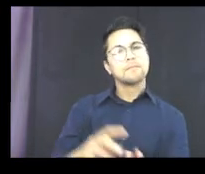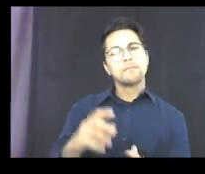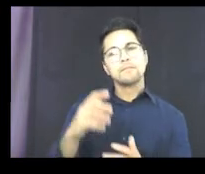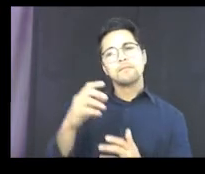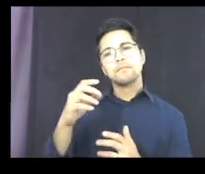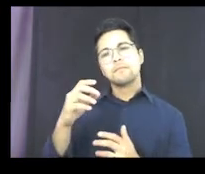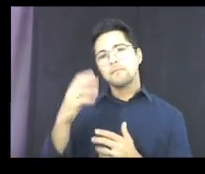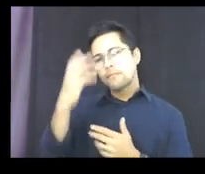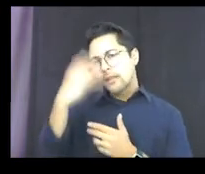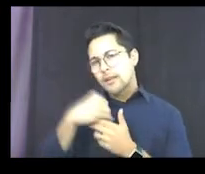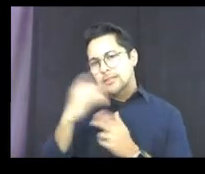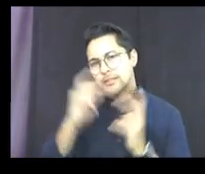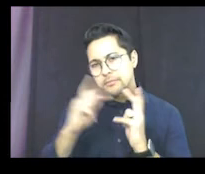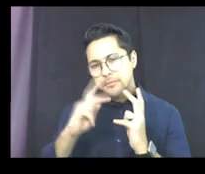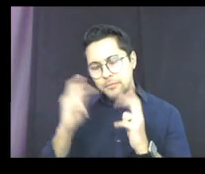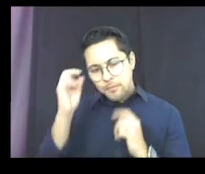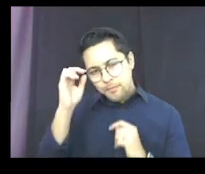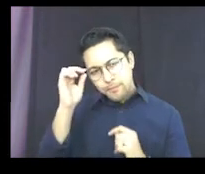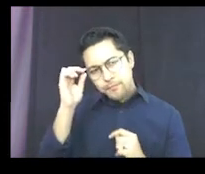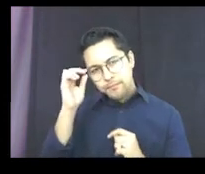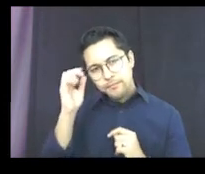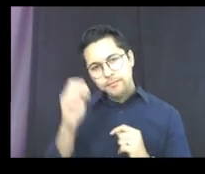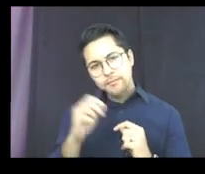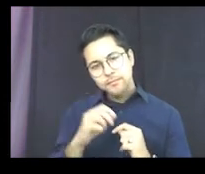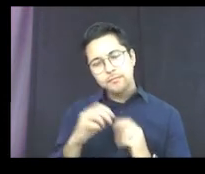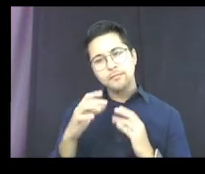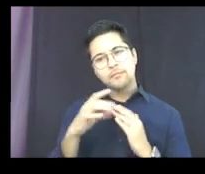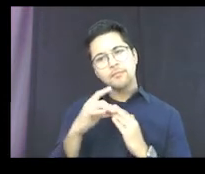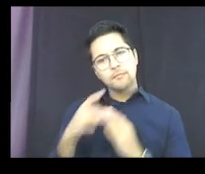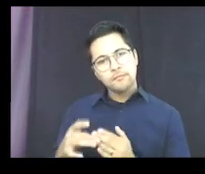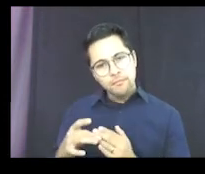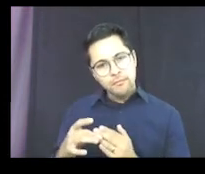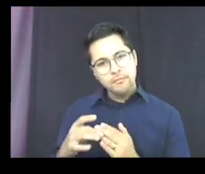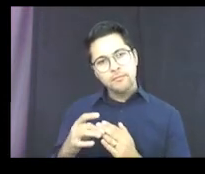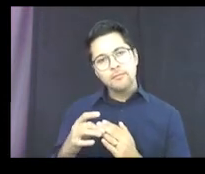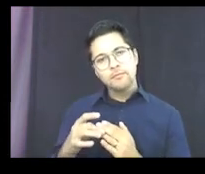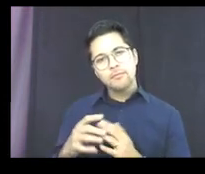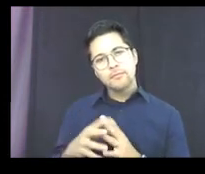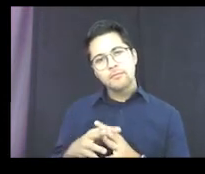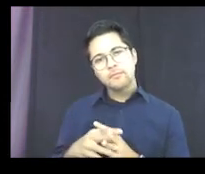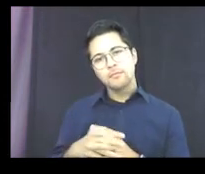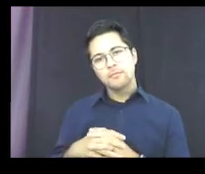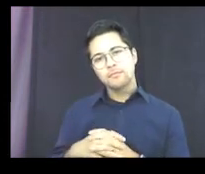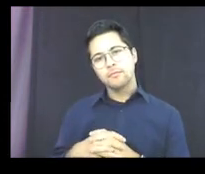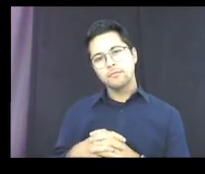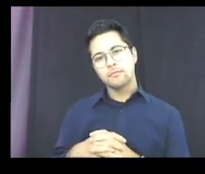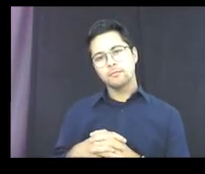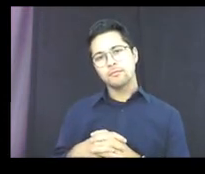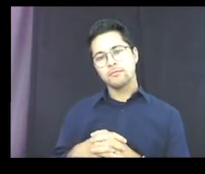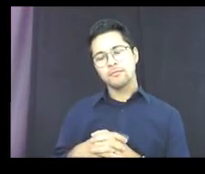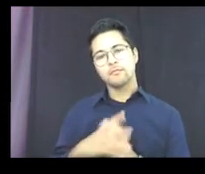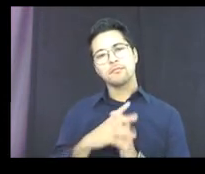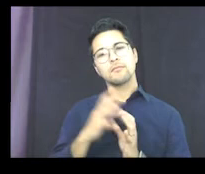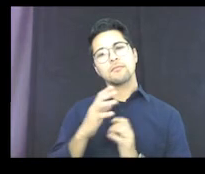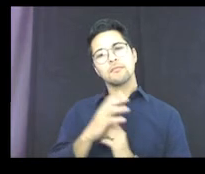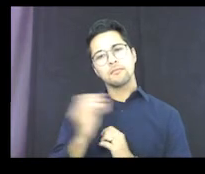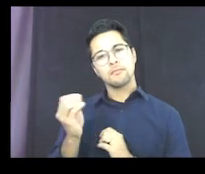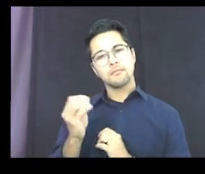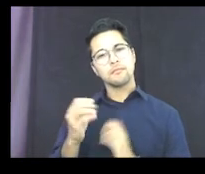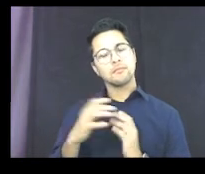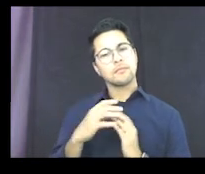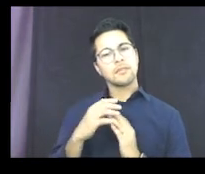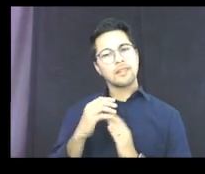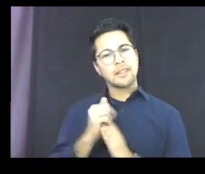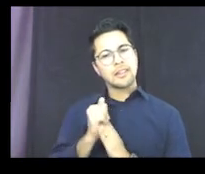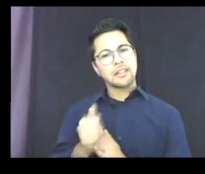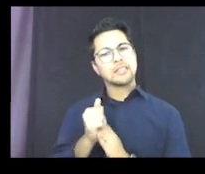people guiding and